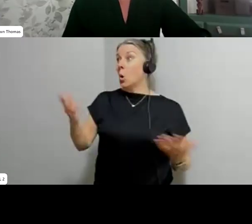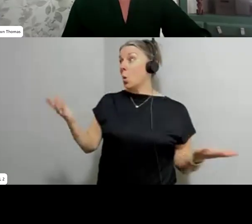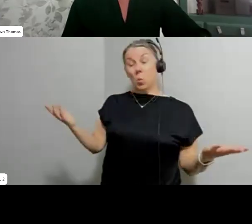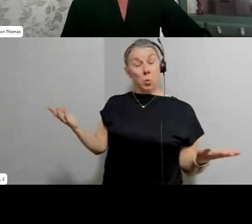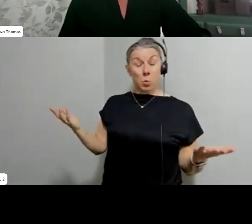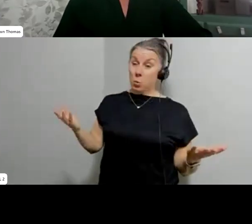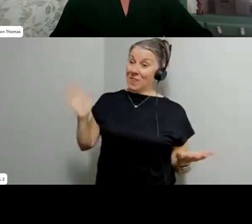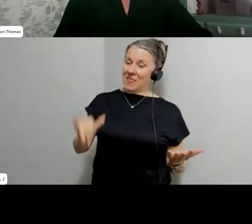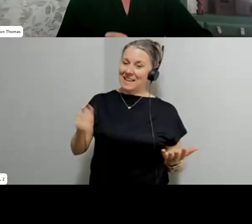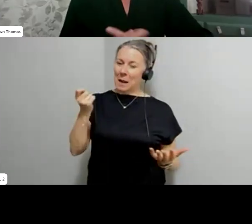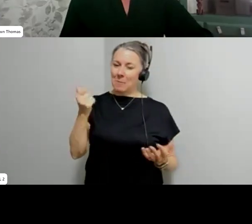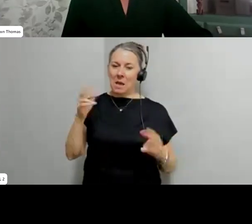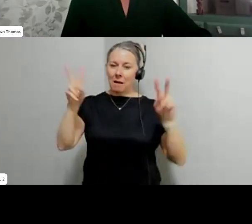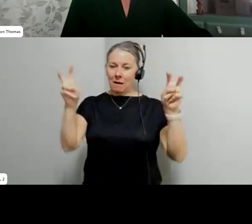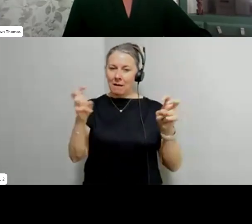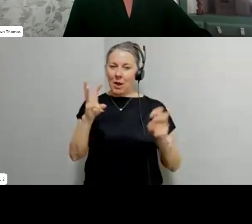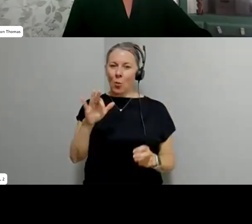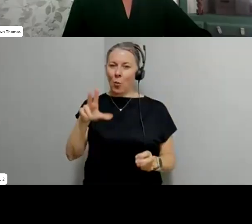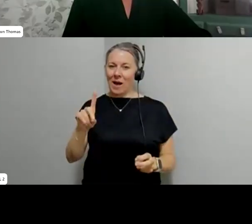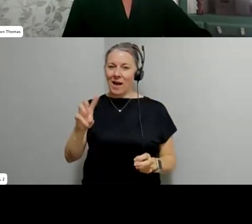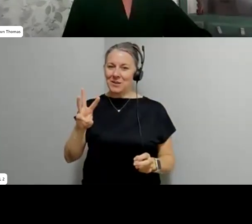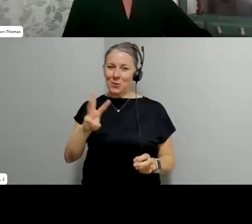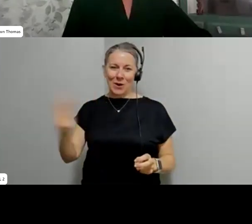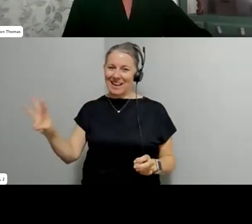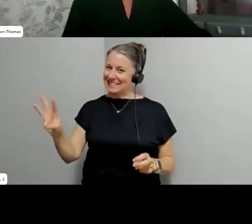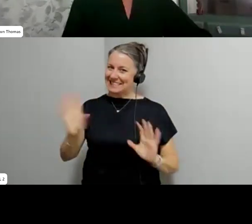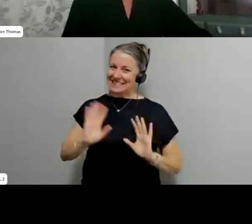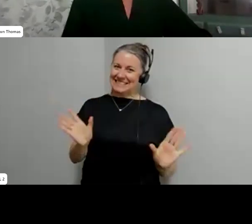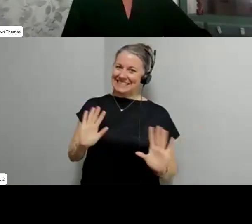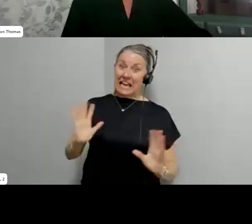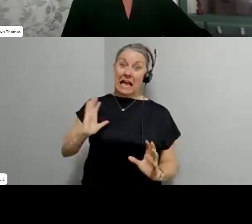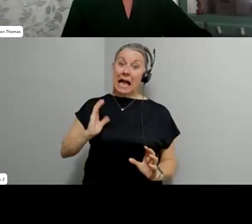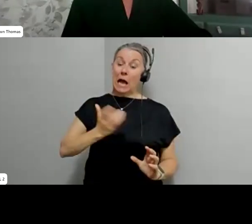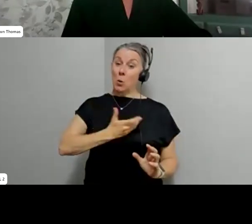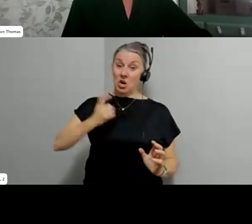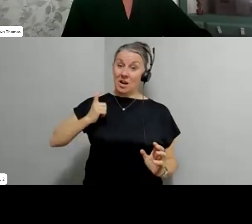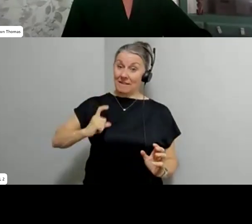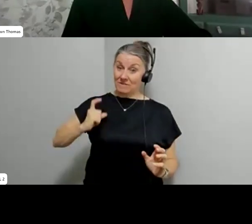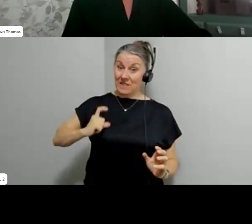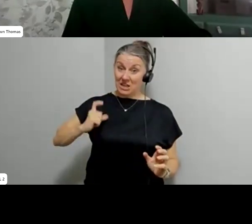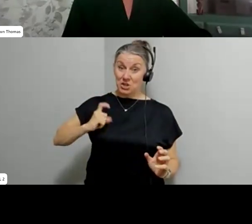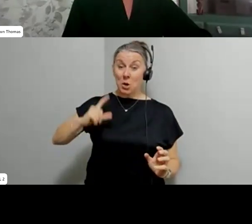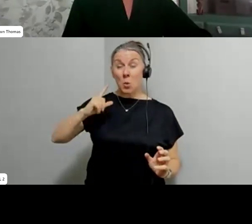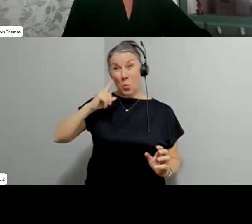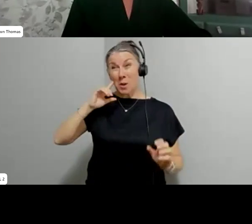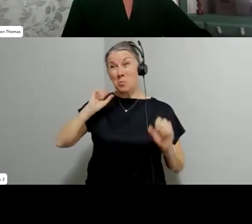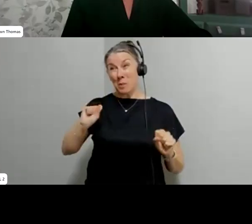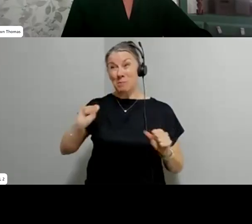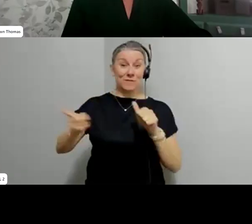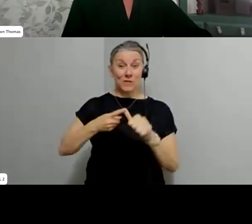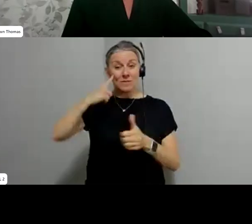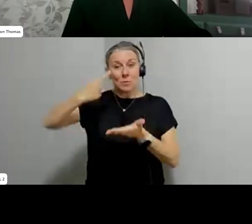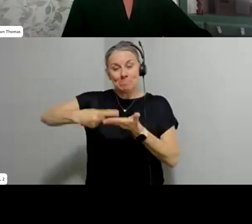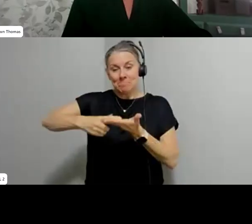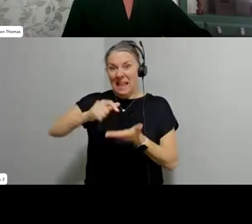Laura, because I think our convention, as it moves forward, will probably be the first one that's going to be addressing AI. And of course, because of